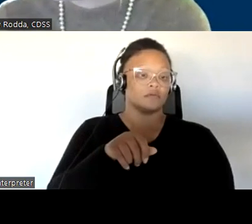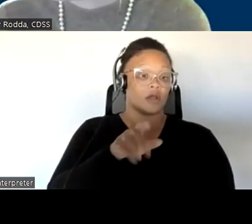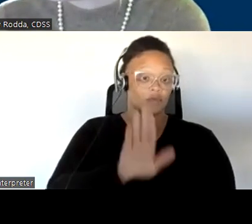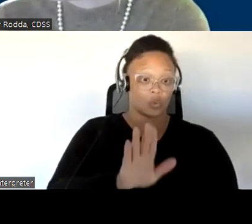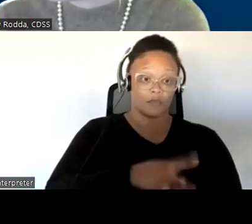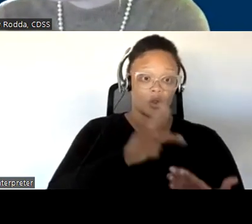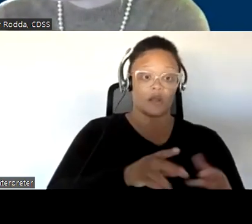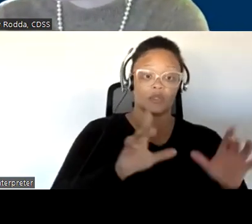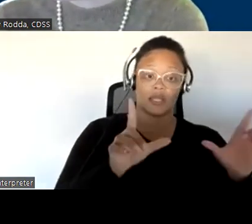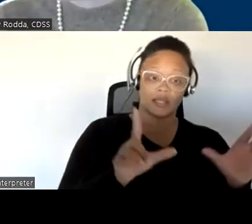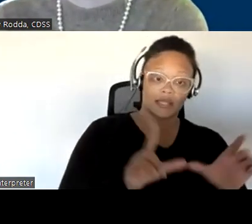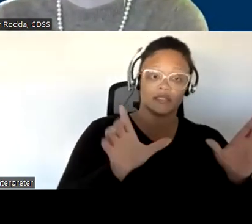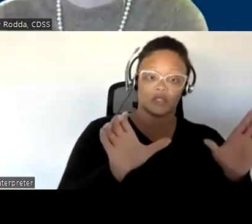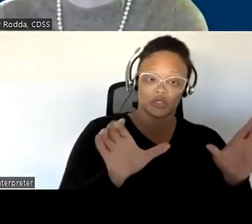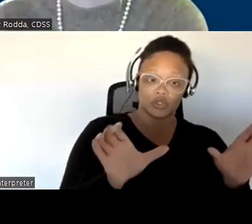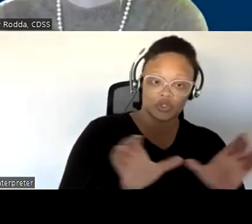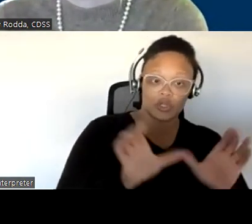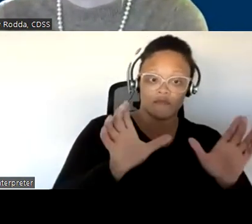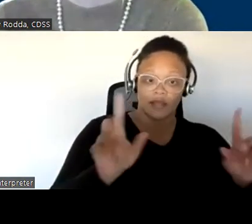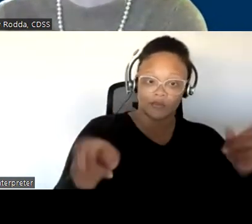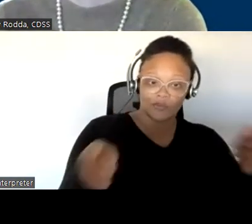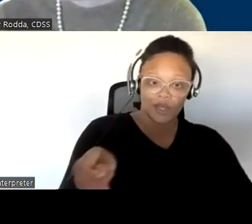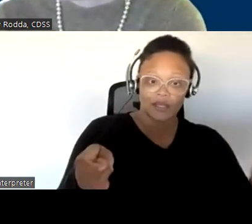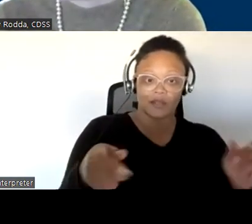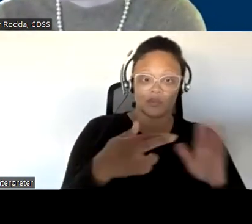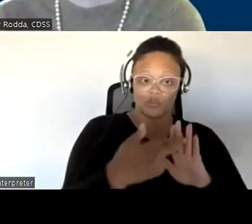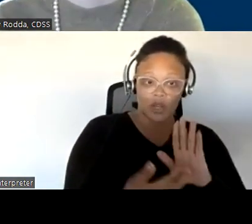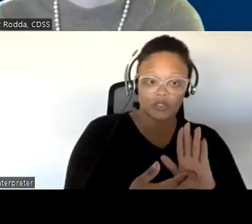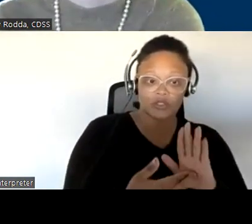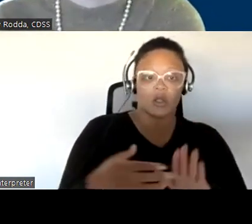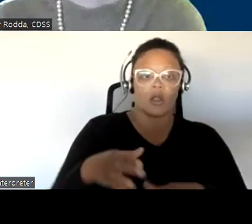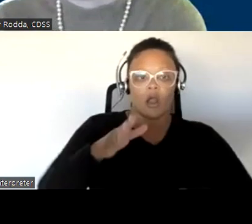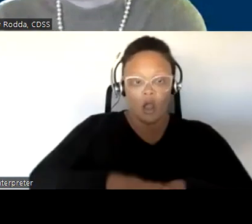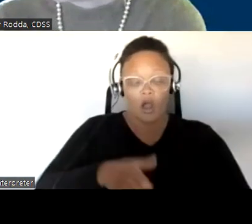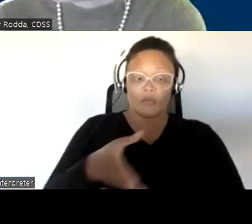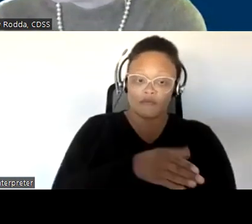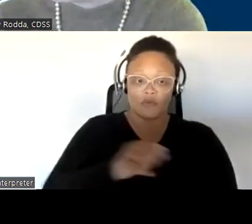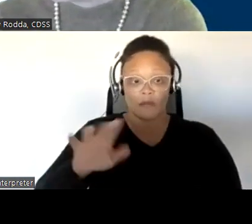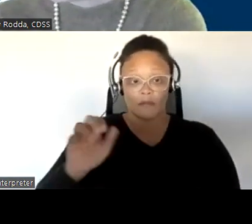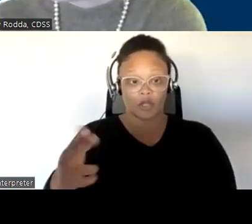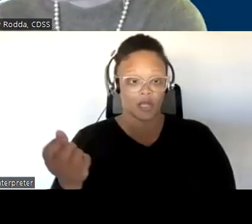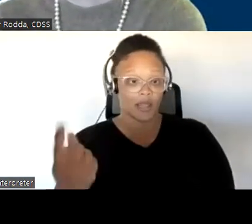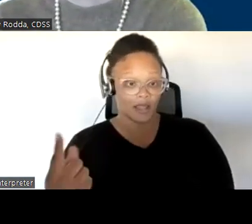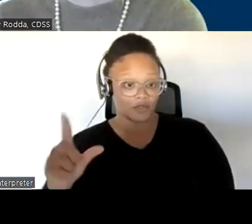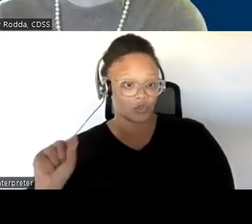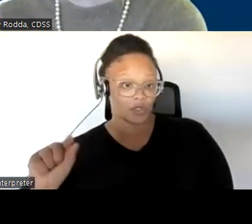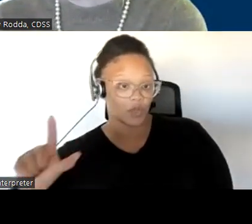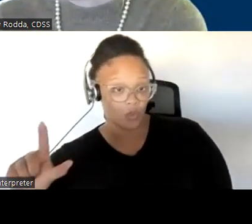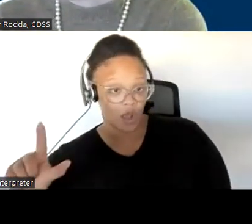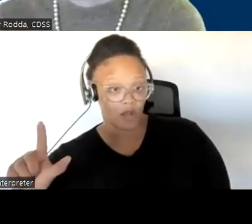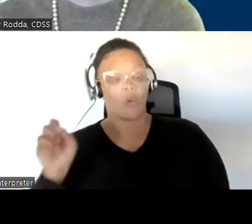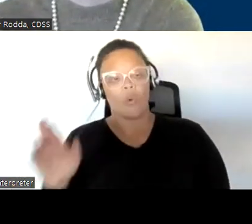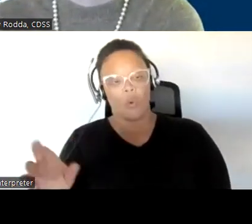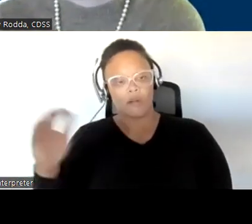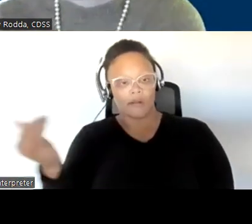on or before March 11th, or that your program meets all CCDF health and safety requirements. So if you select